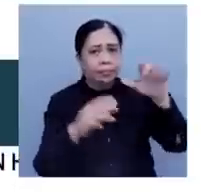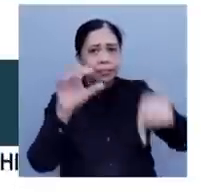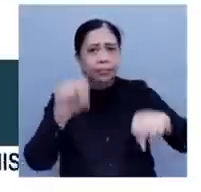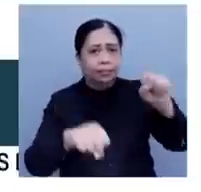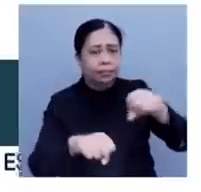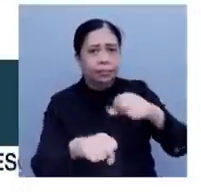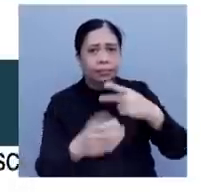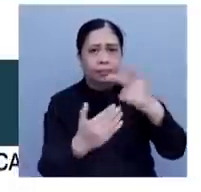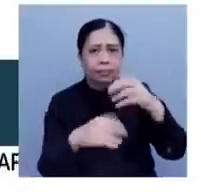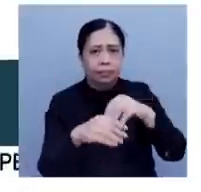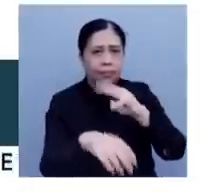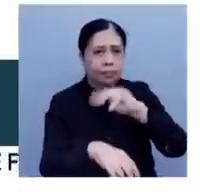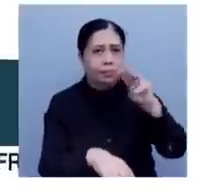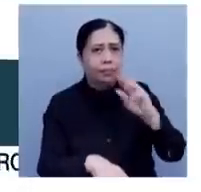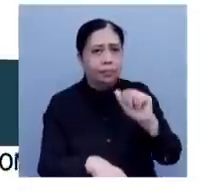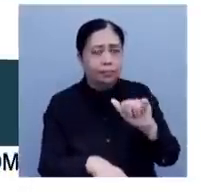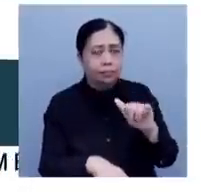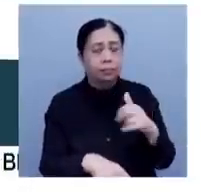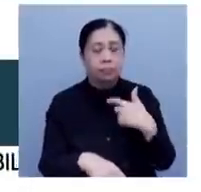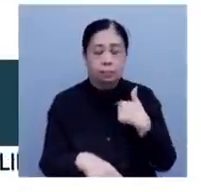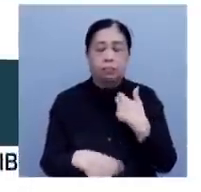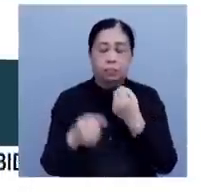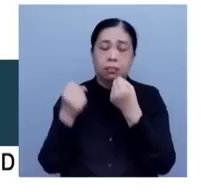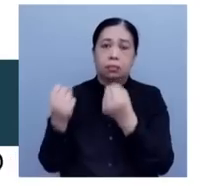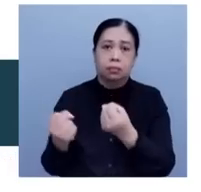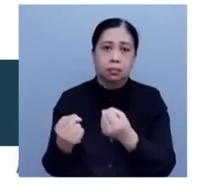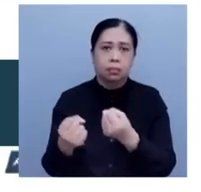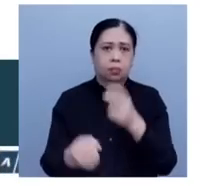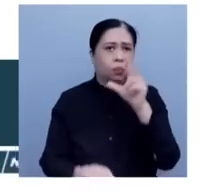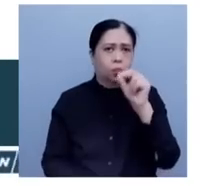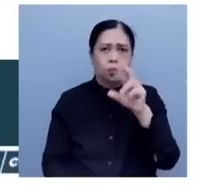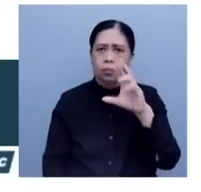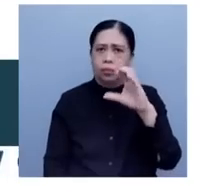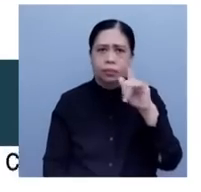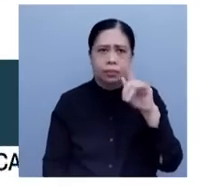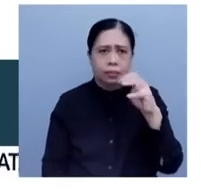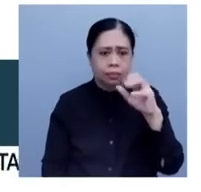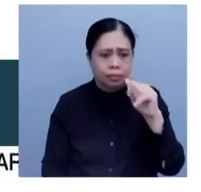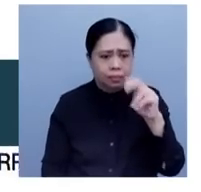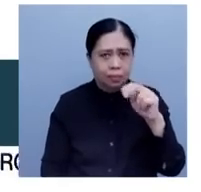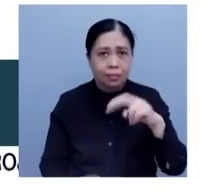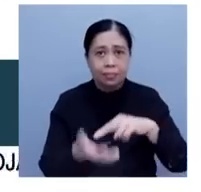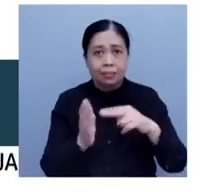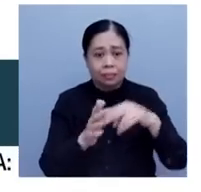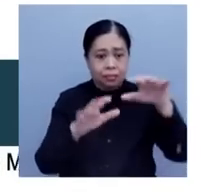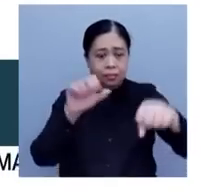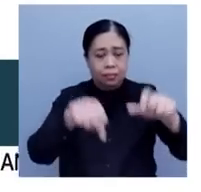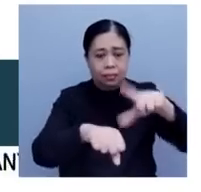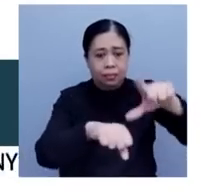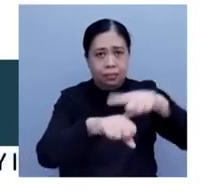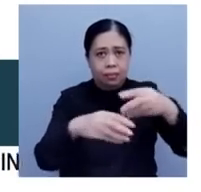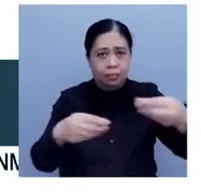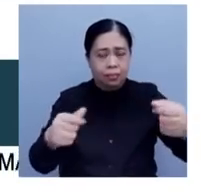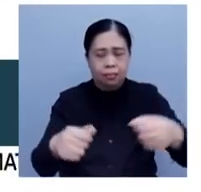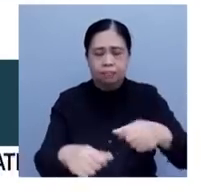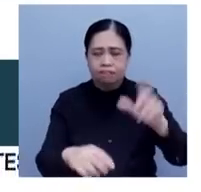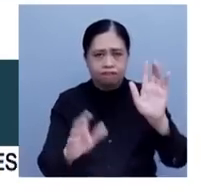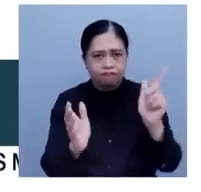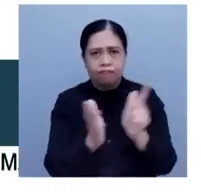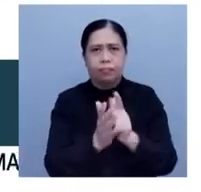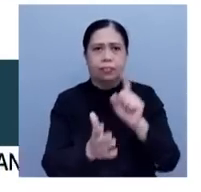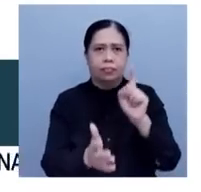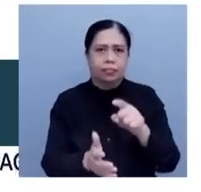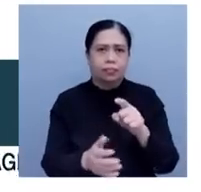Bay? I would suggest that. No reclamation should be allowed anymore, as this will deprive the ordinary